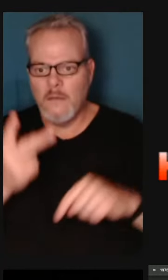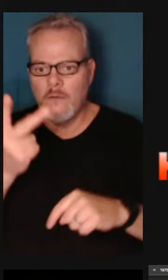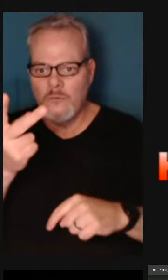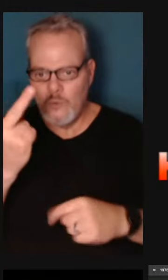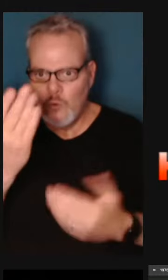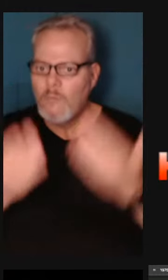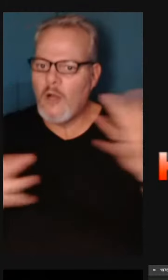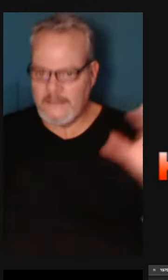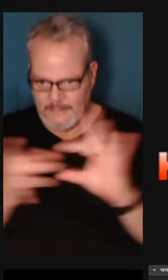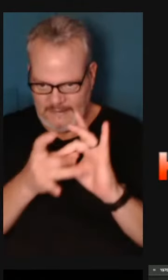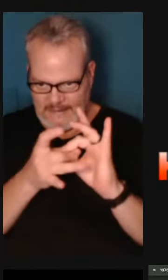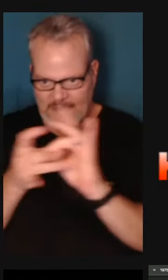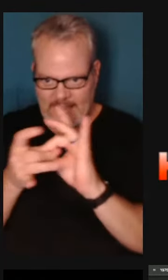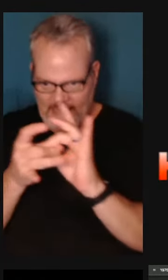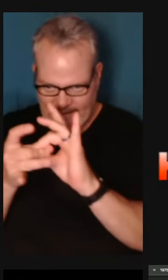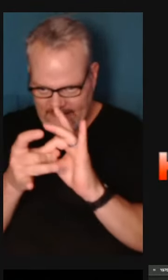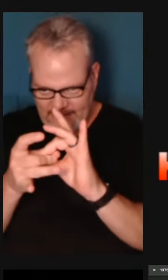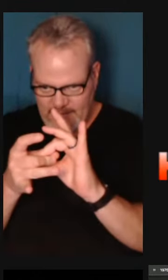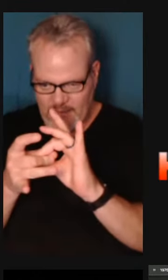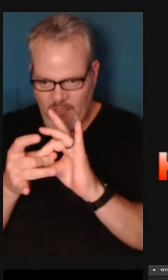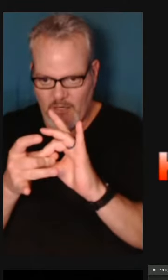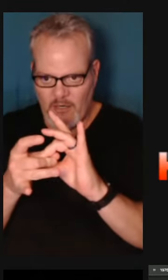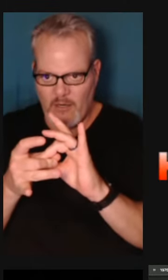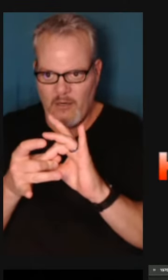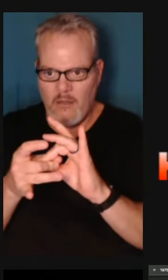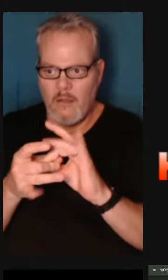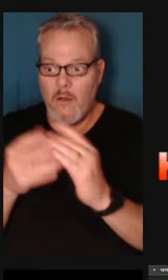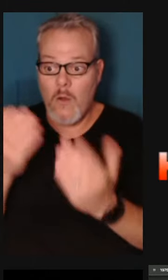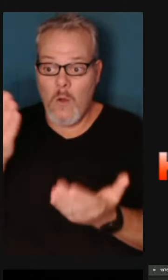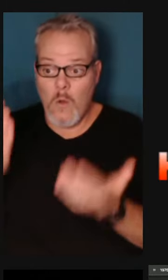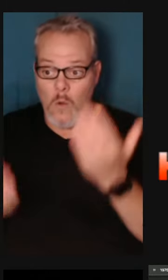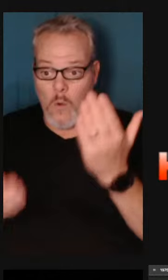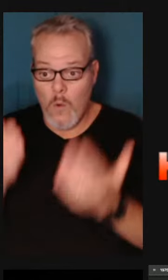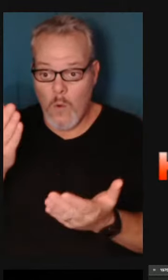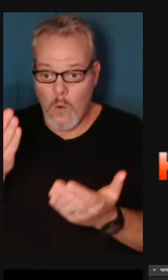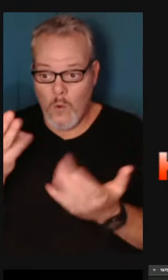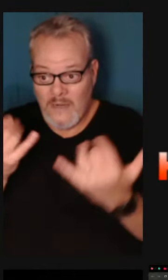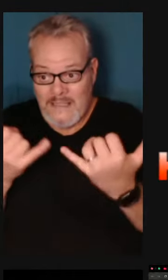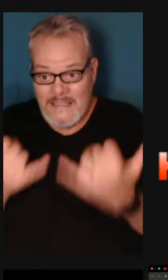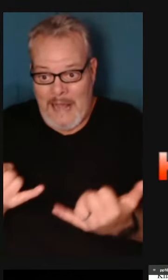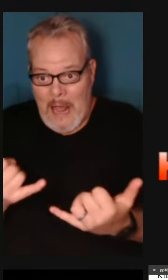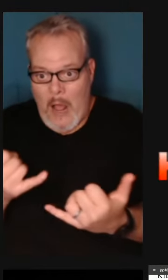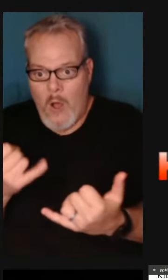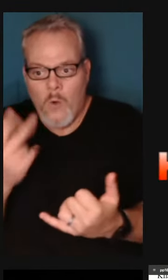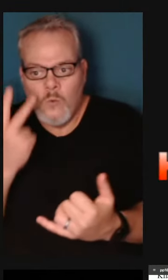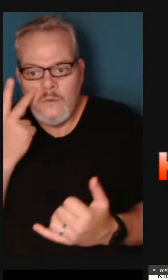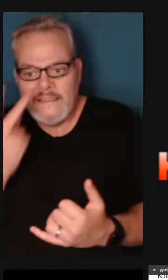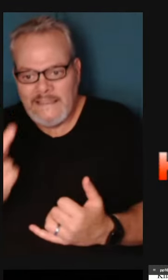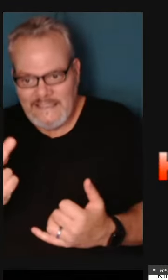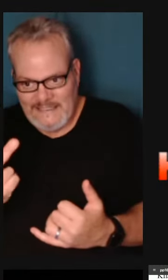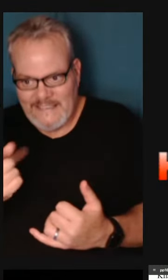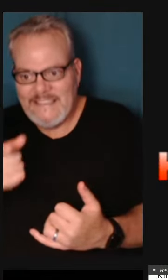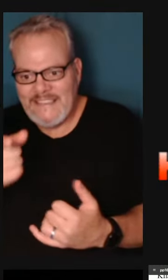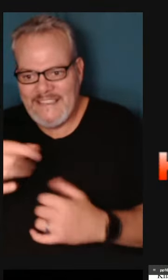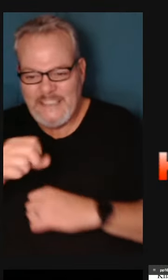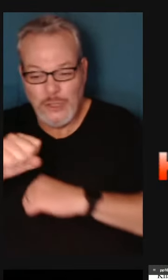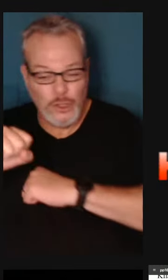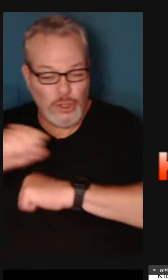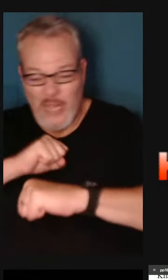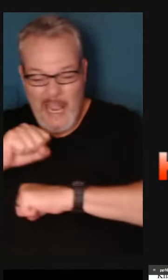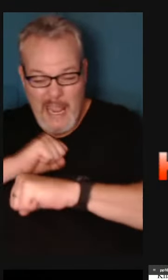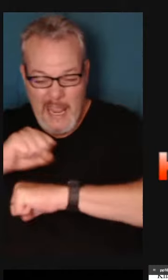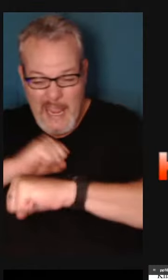connected. Or the other alternative is what we now favor. The shaking was so